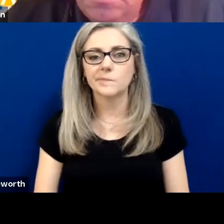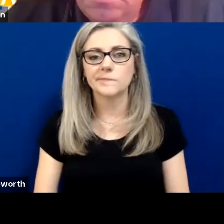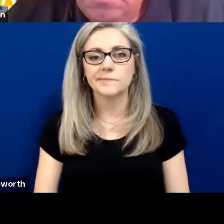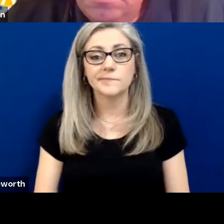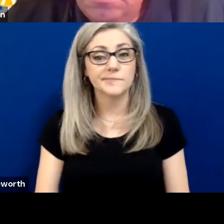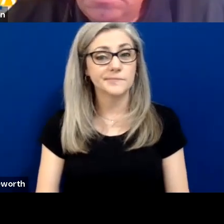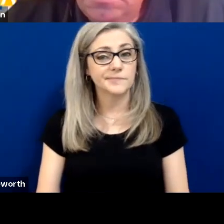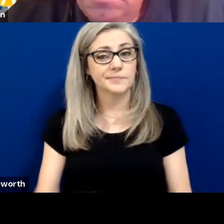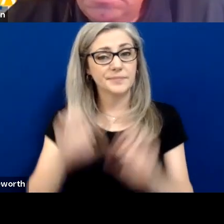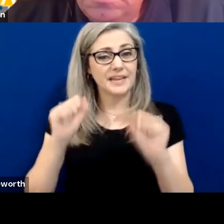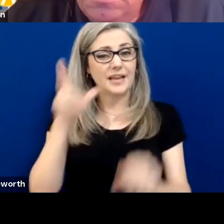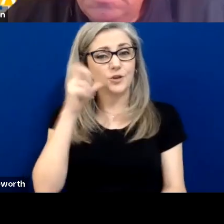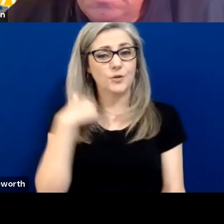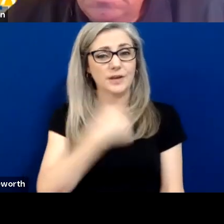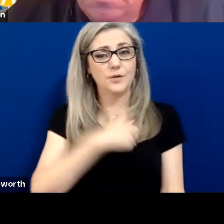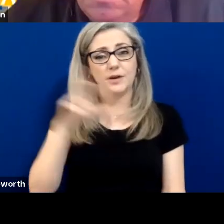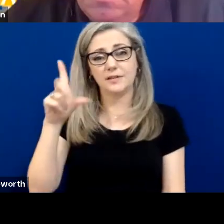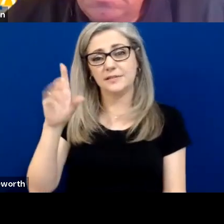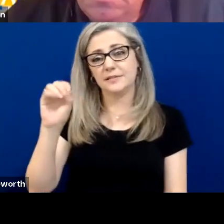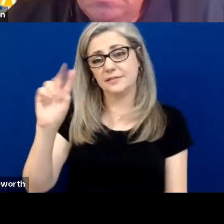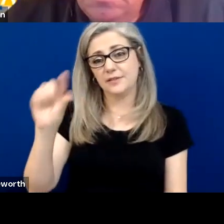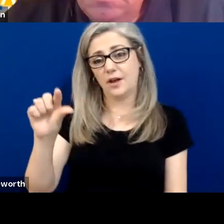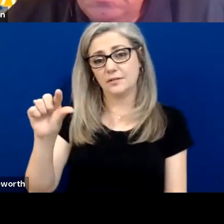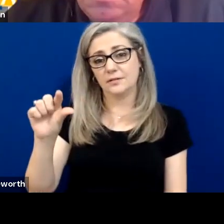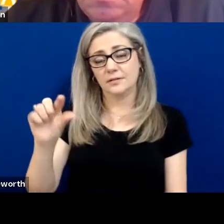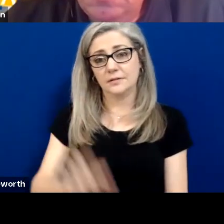Doug, can you hear us?